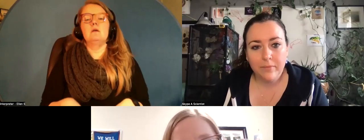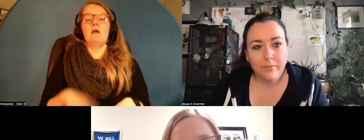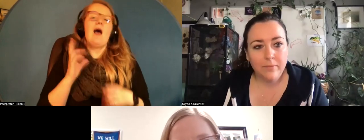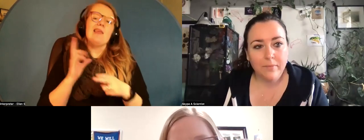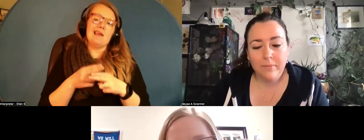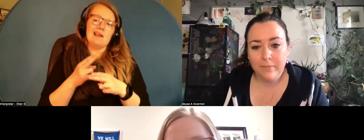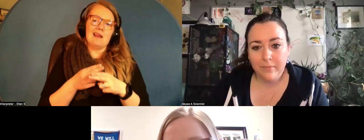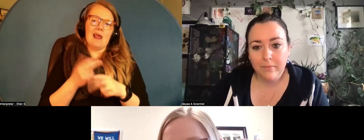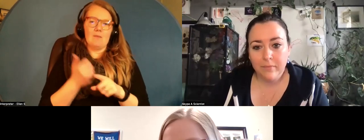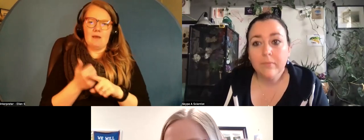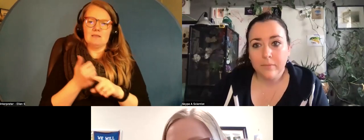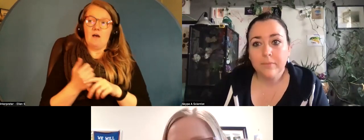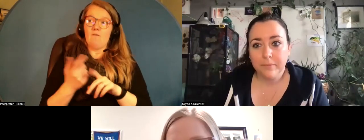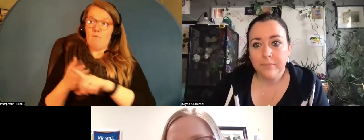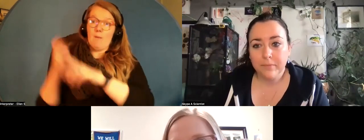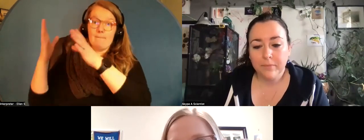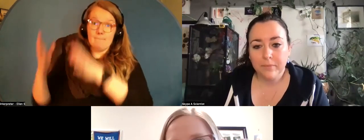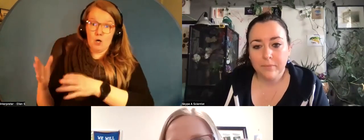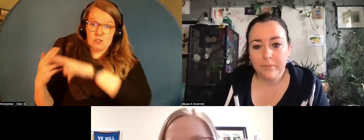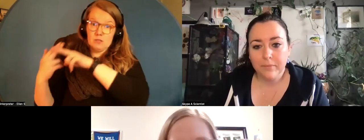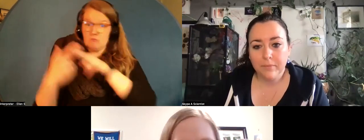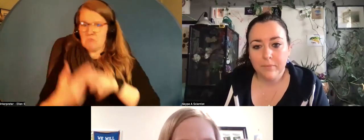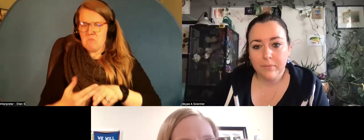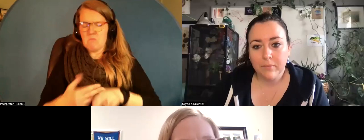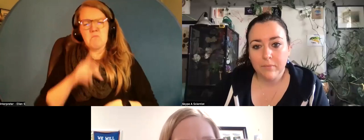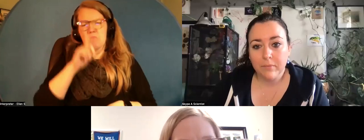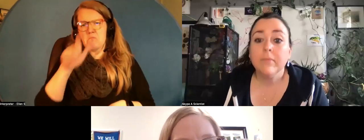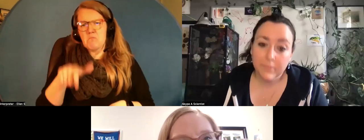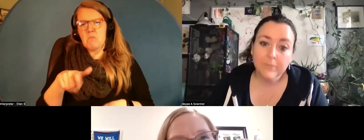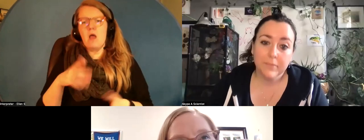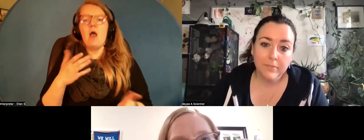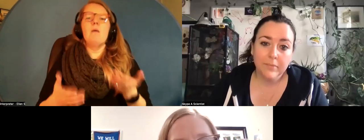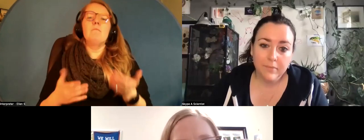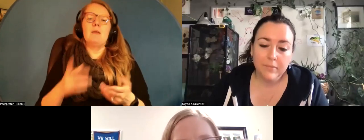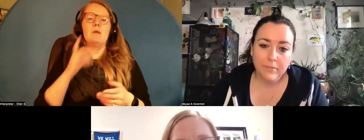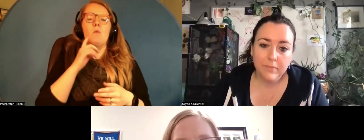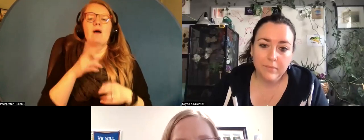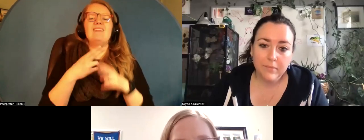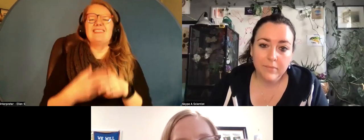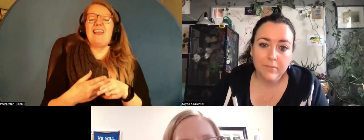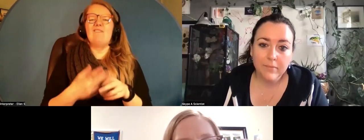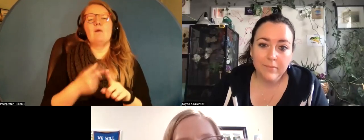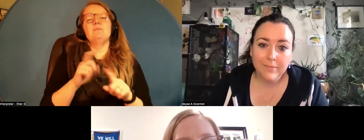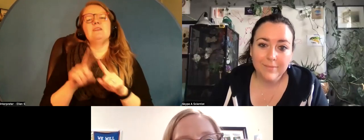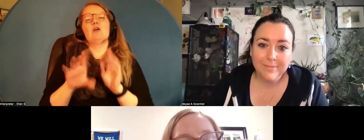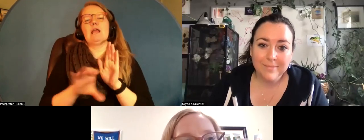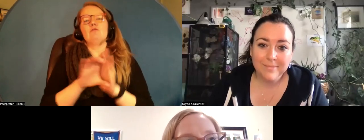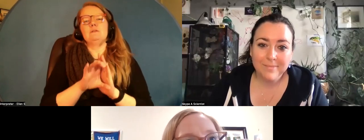be named after a person. You might name the parasite after its characteristics. I love to tell the story of this